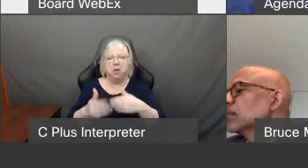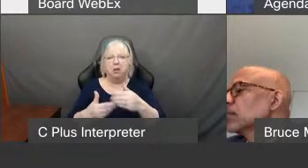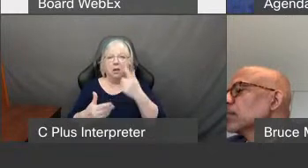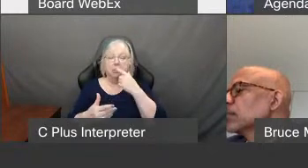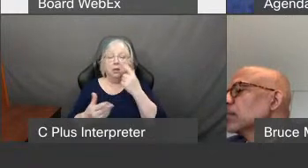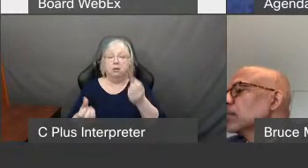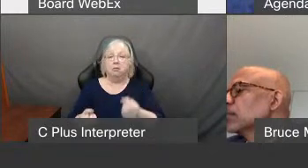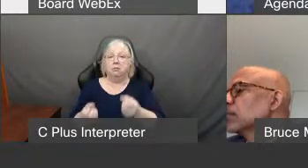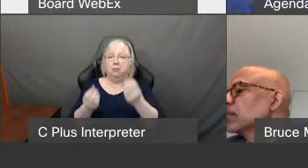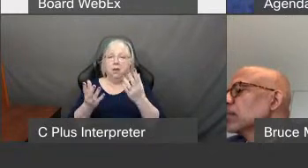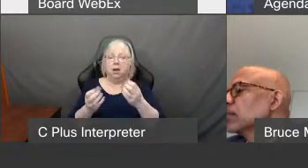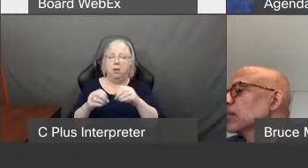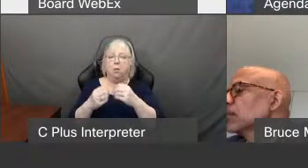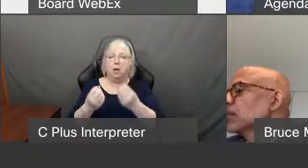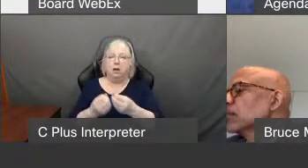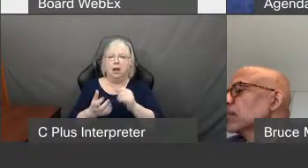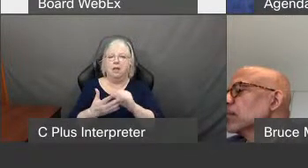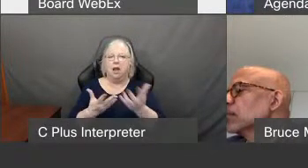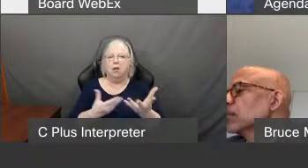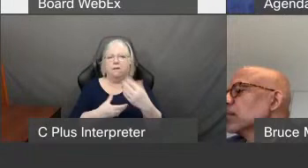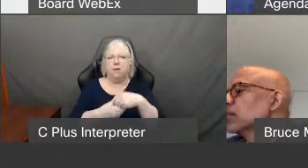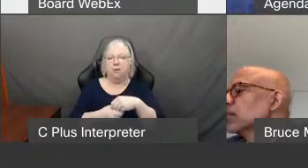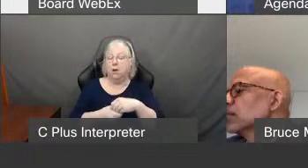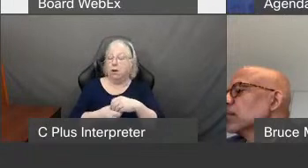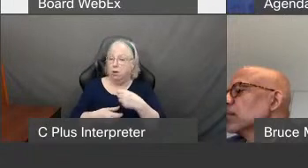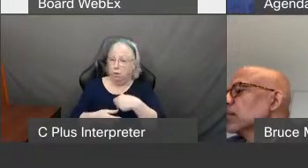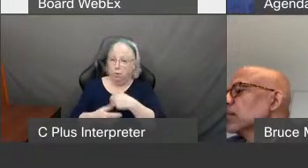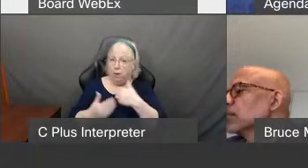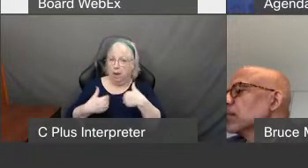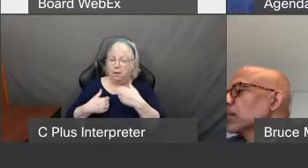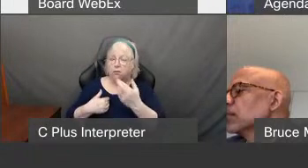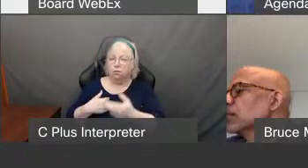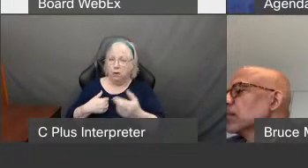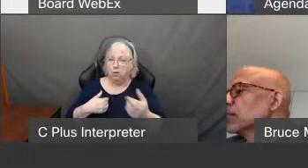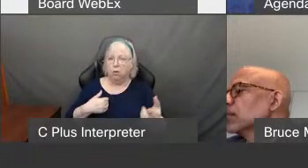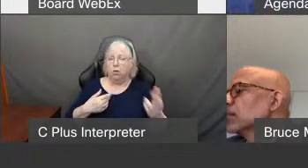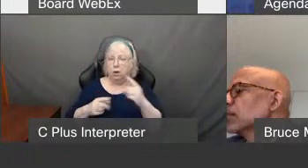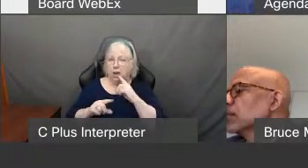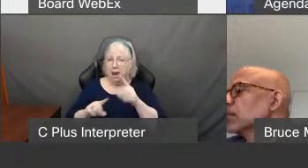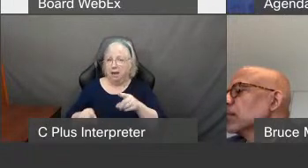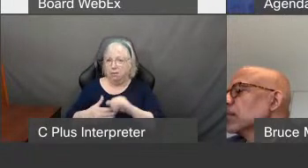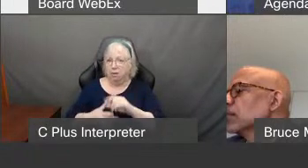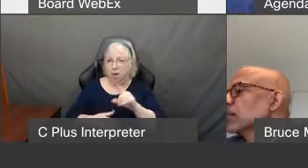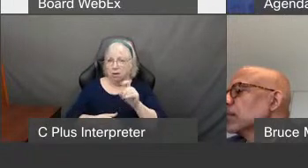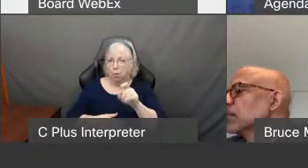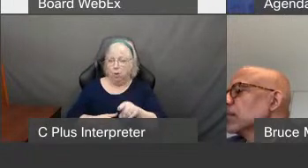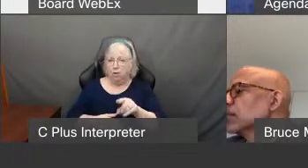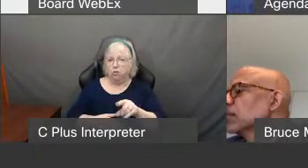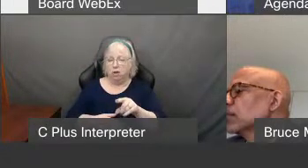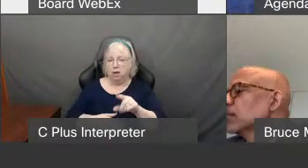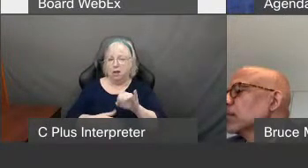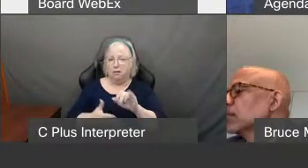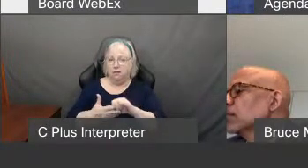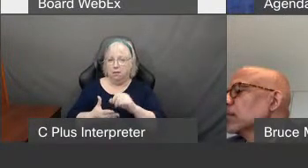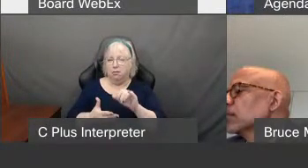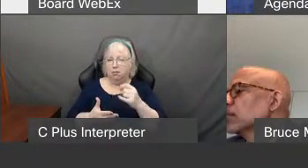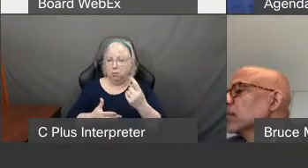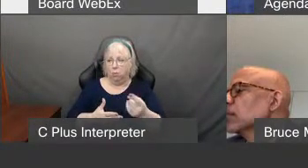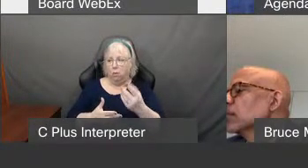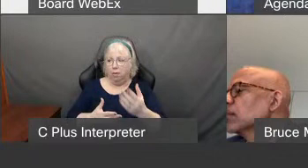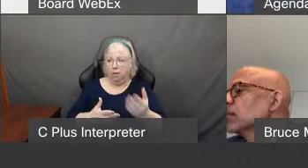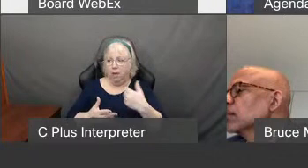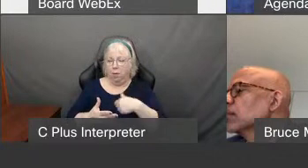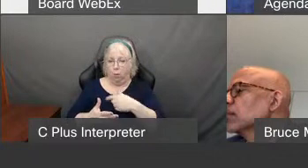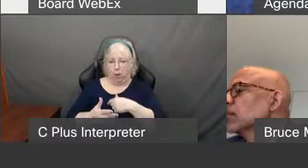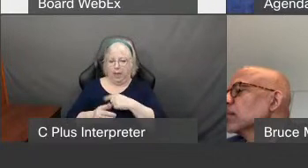are engaged. Okay, so we have resources to answer that question if that's one of the things that